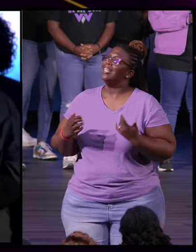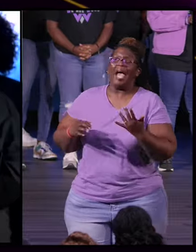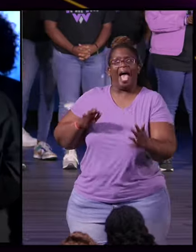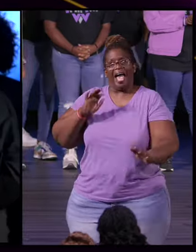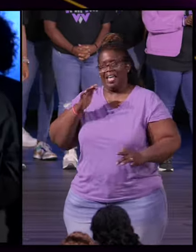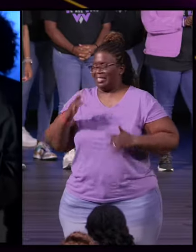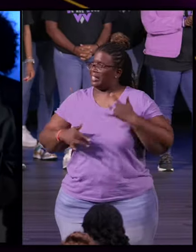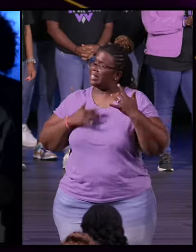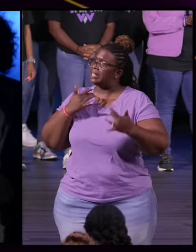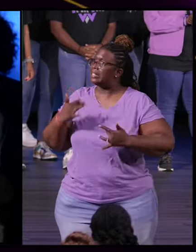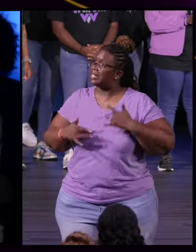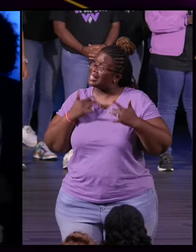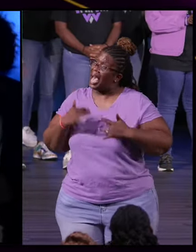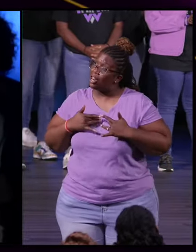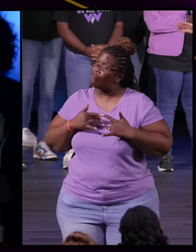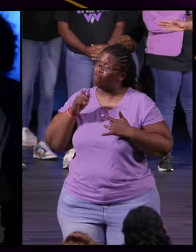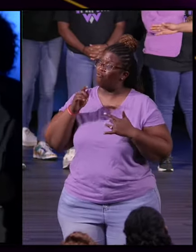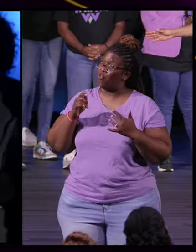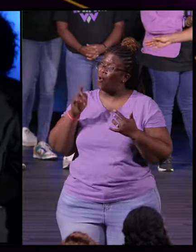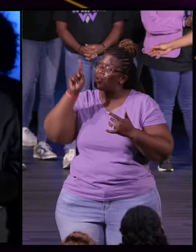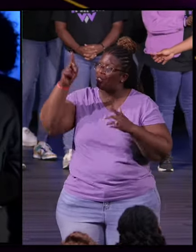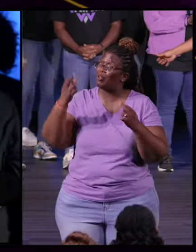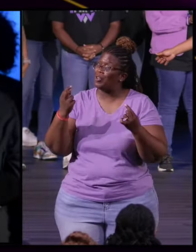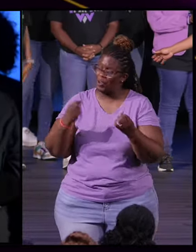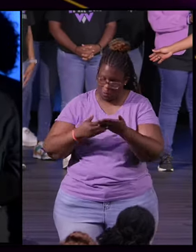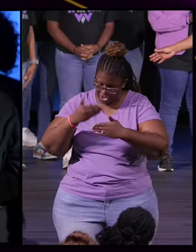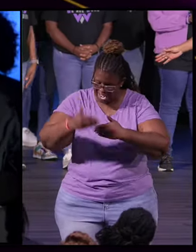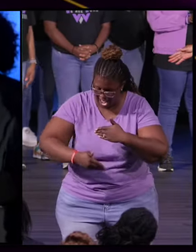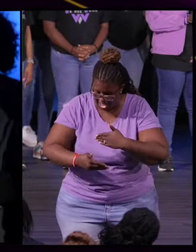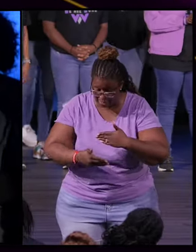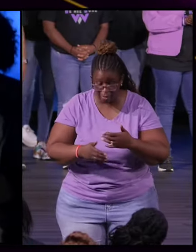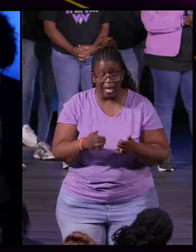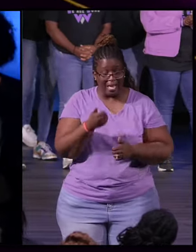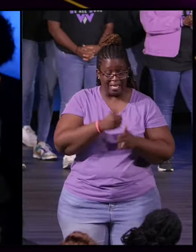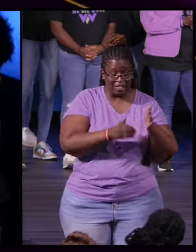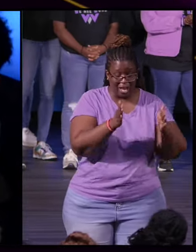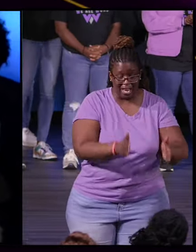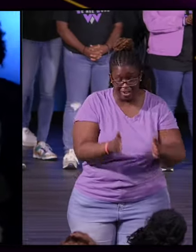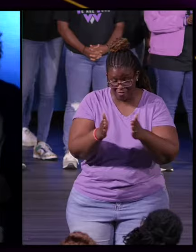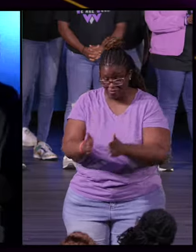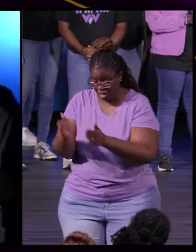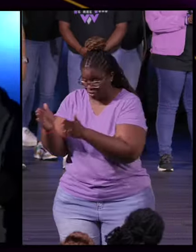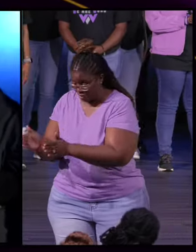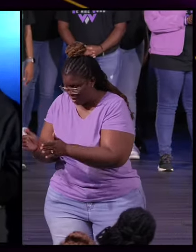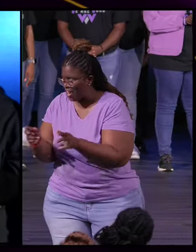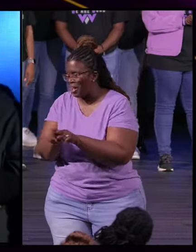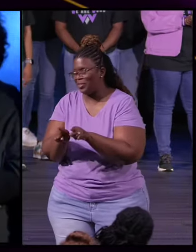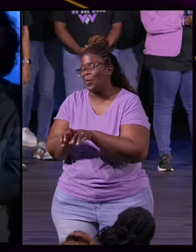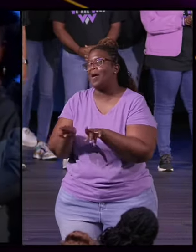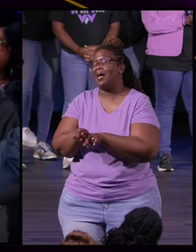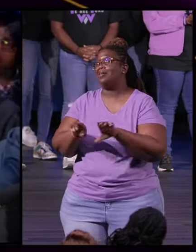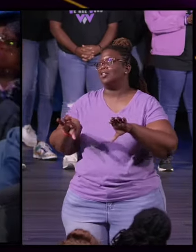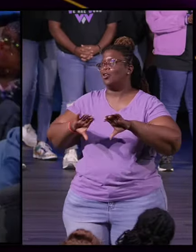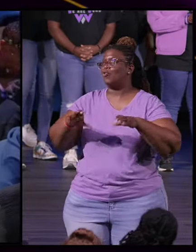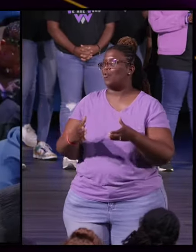expectation of what you're going to do next in us as individuals and next in us as a church